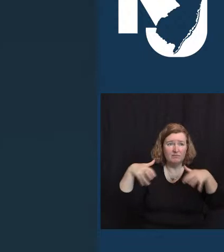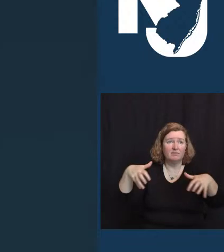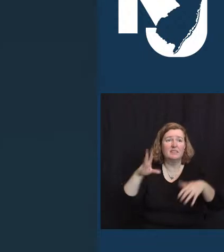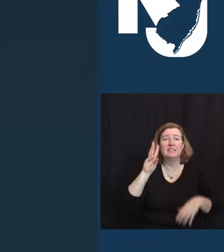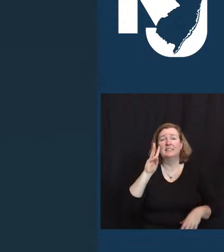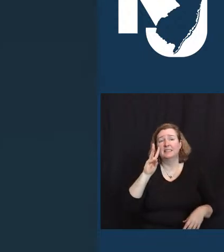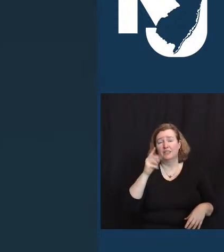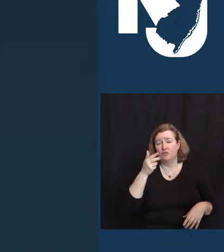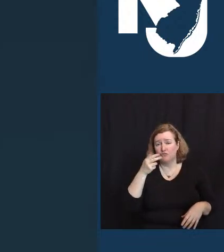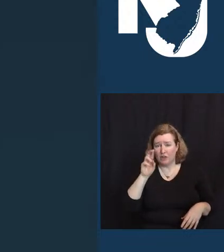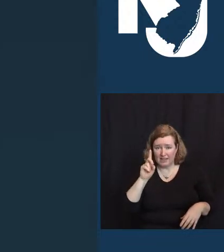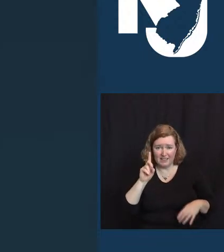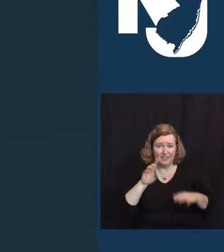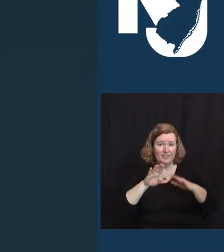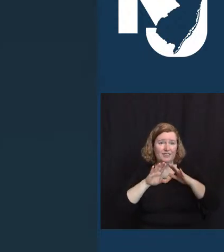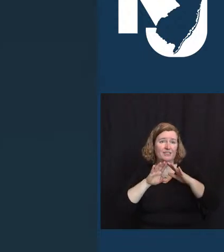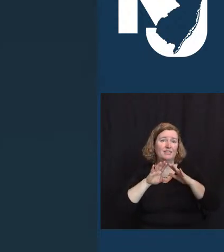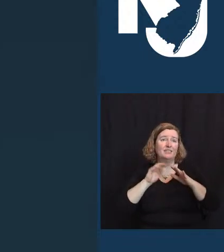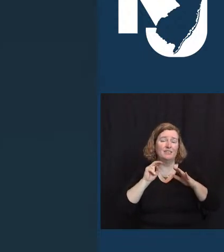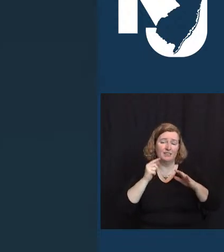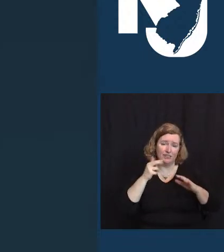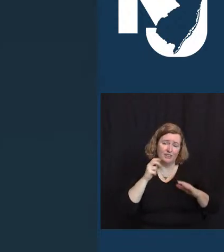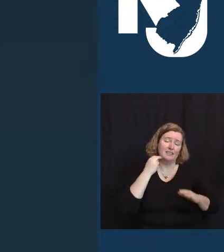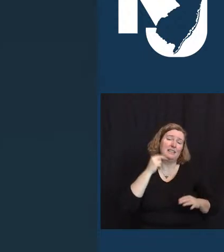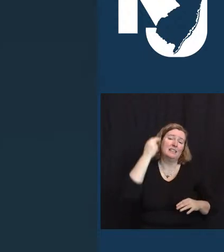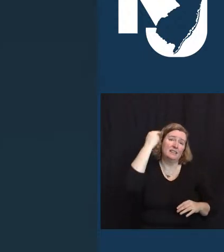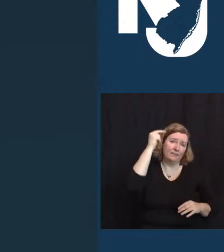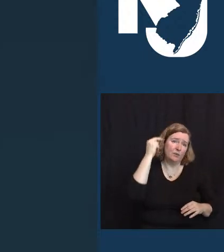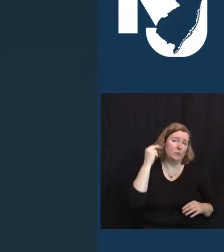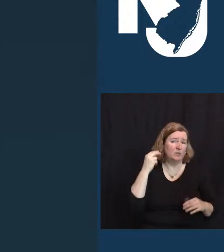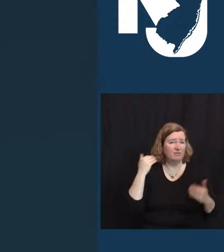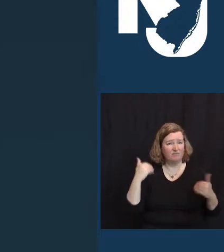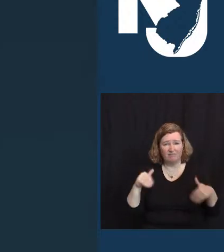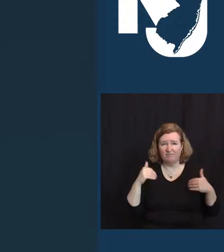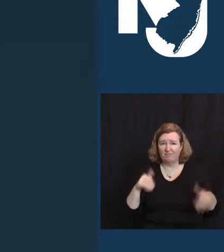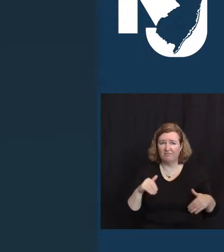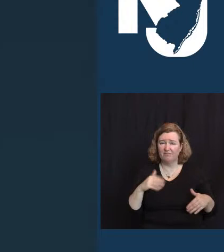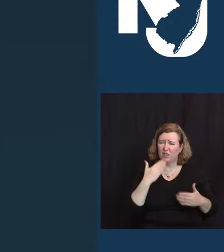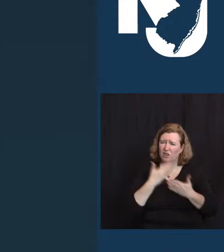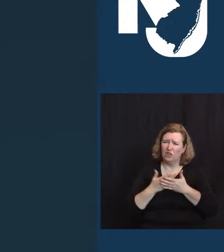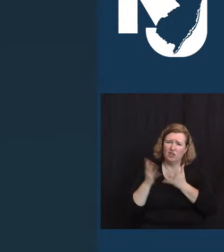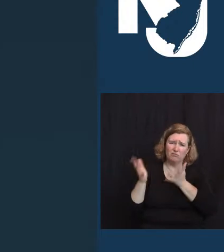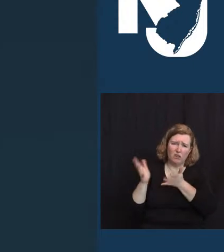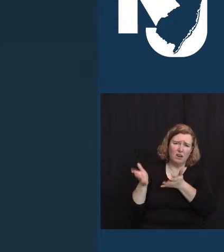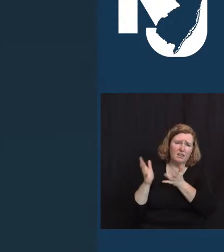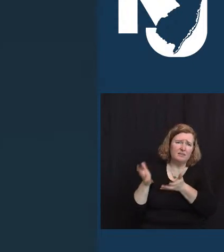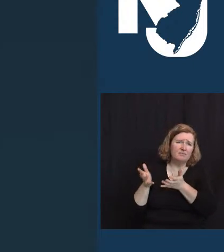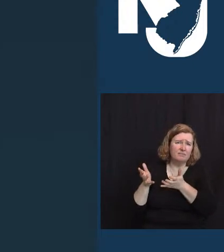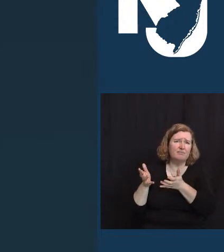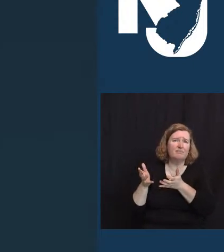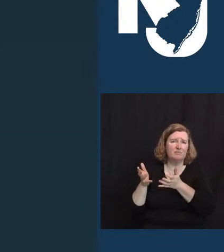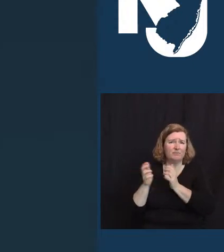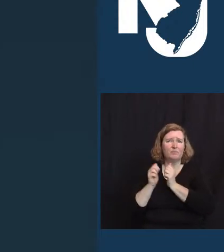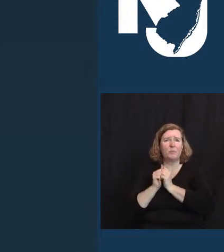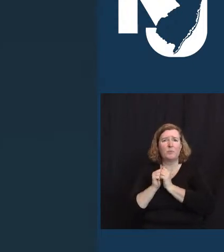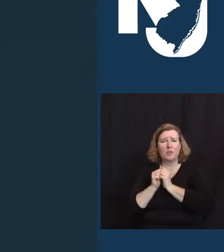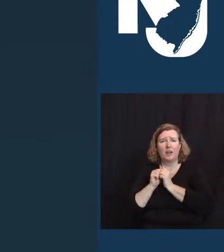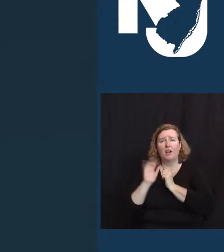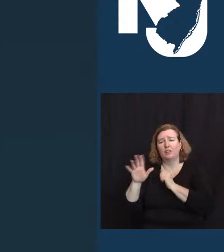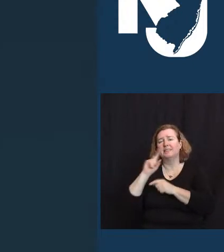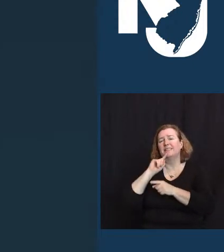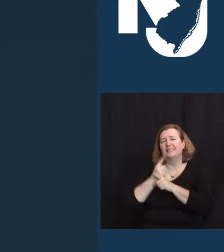and grandnephews. And I had a poignant conversation, Judy, again, you'll appreciate this, with Marguerite on